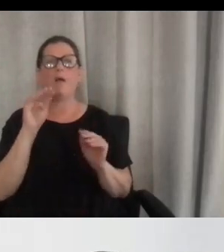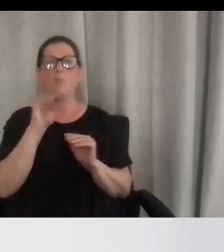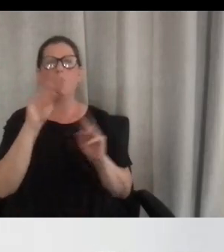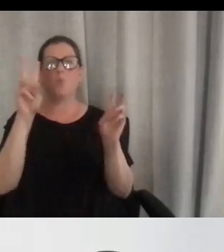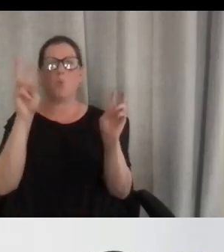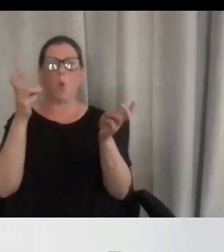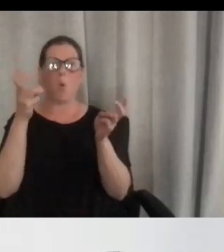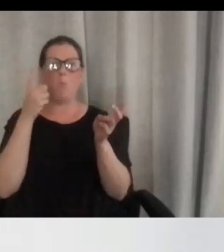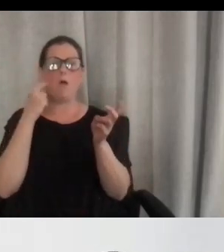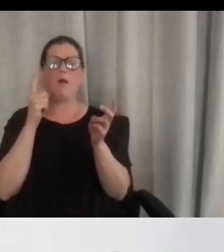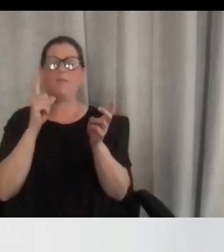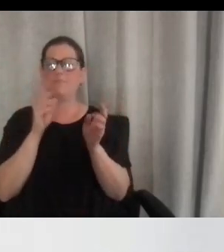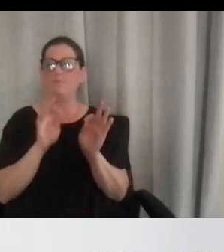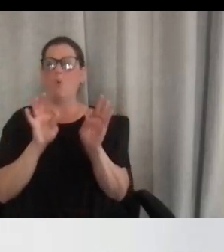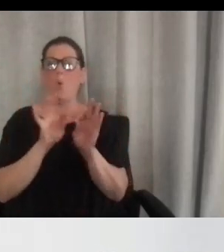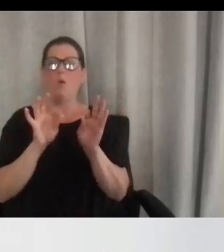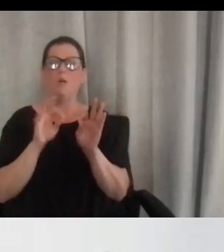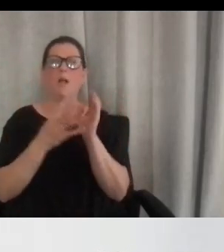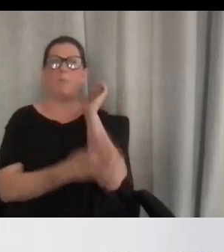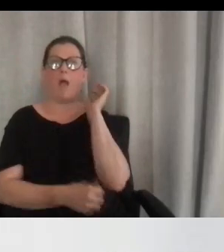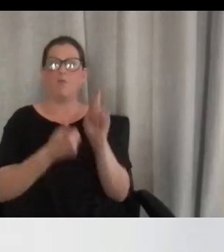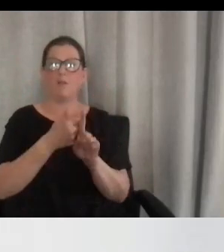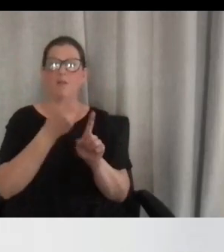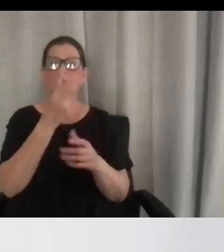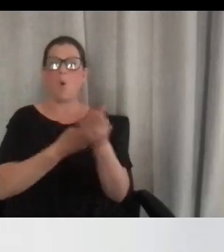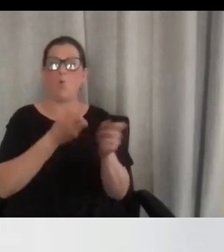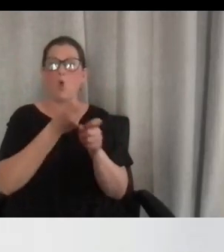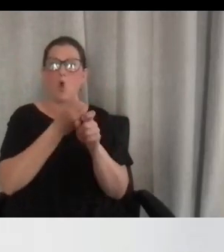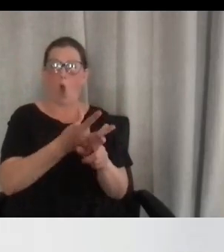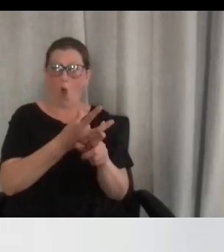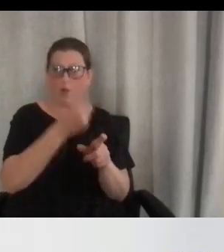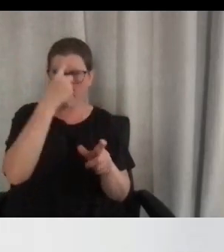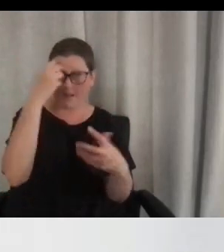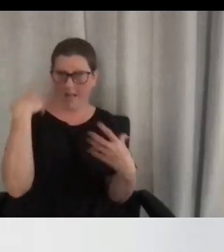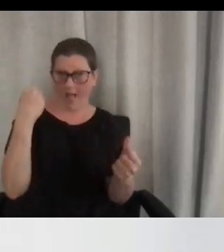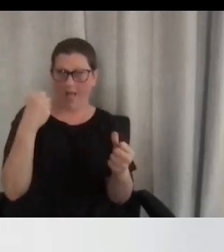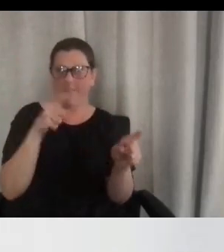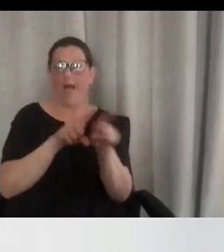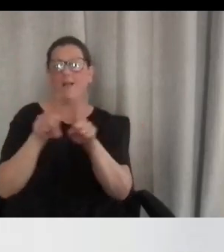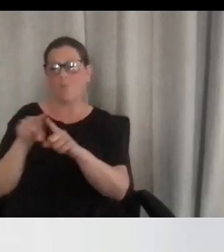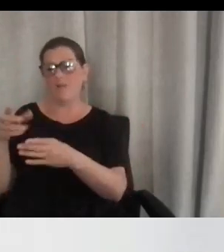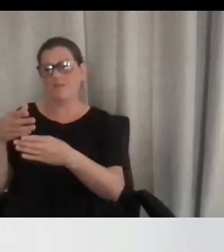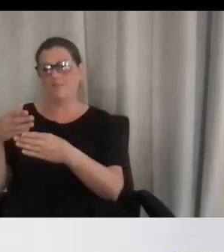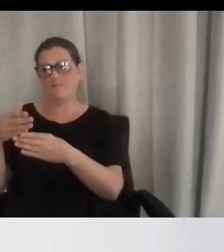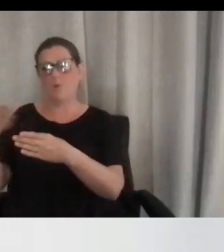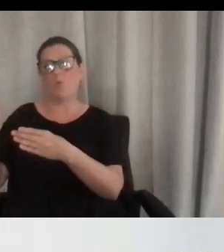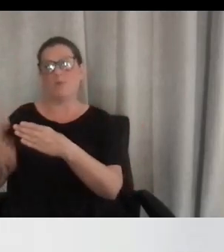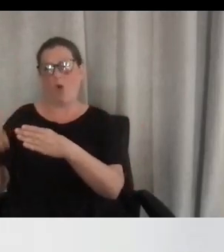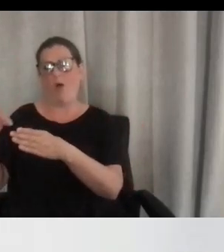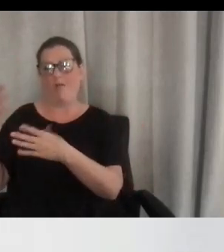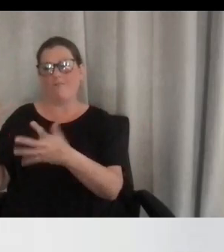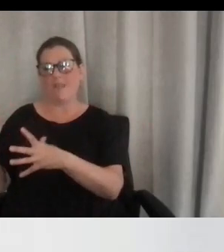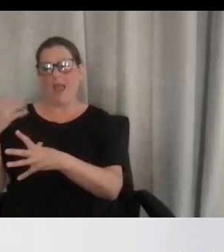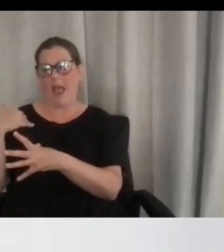really important to emphasize that poverty is both a cause of mental health problems as well as a consequence. And so if we